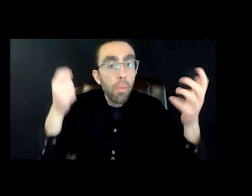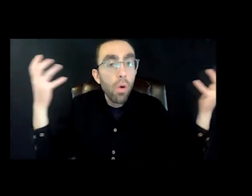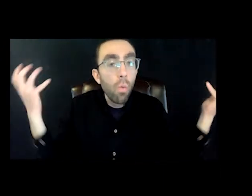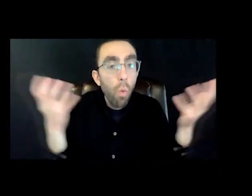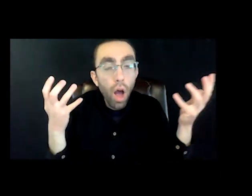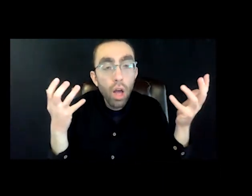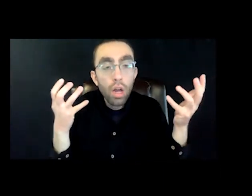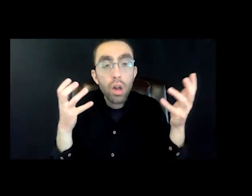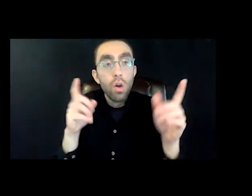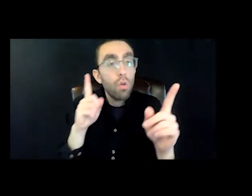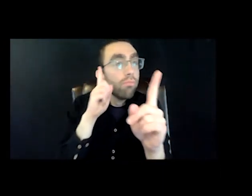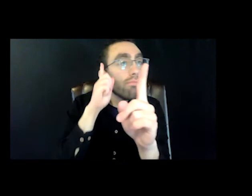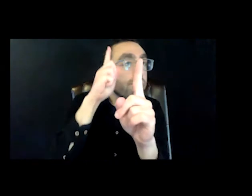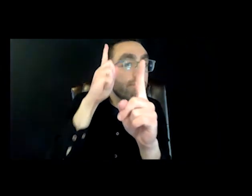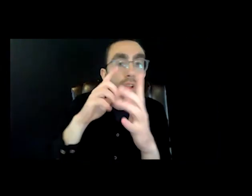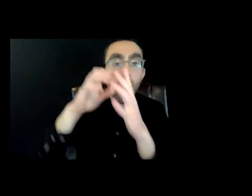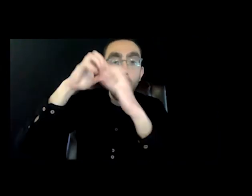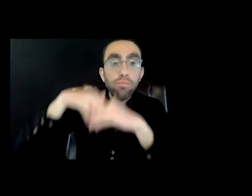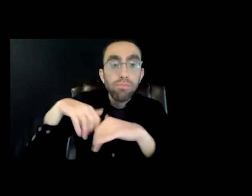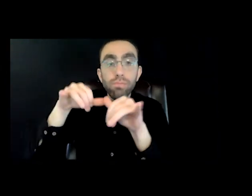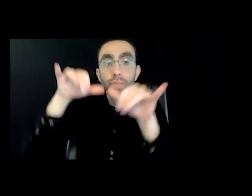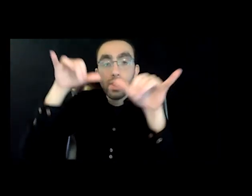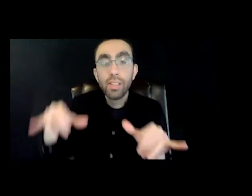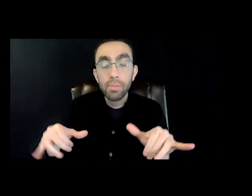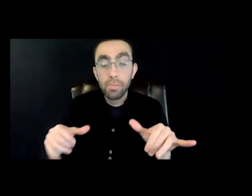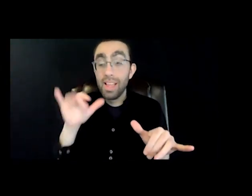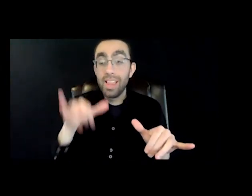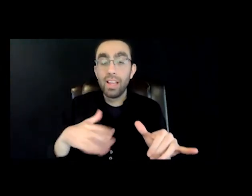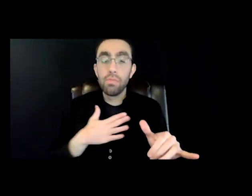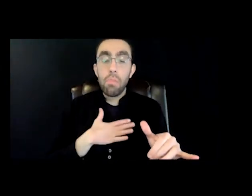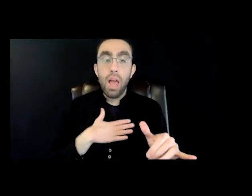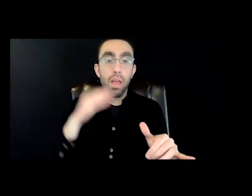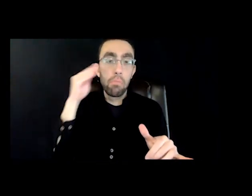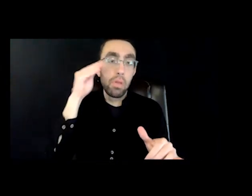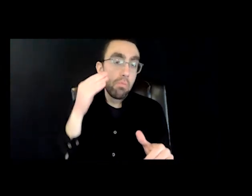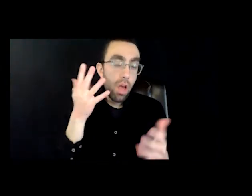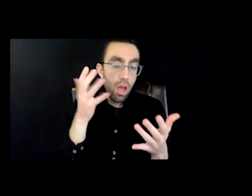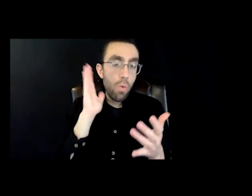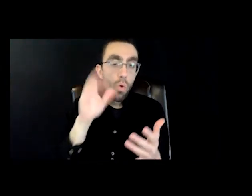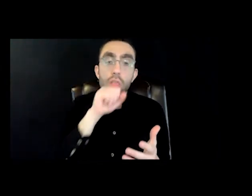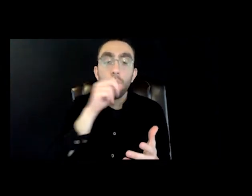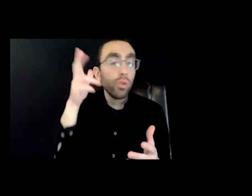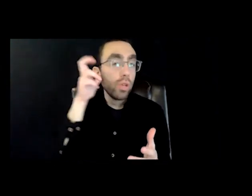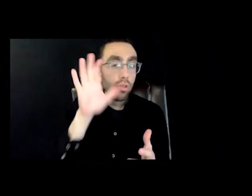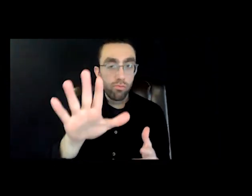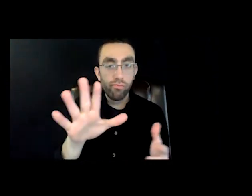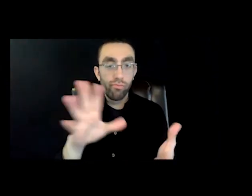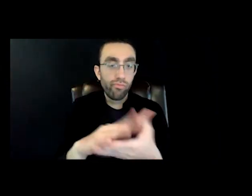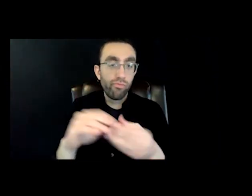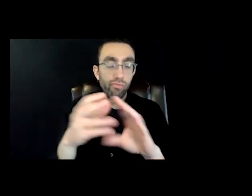So that's just me, but I'd love to hear what everybody else thinks.